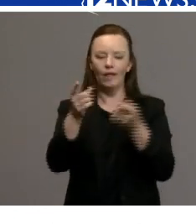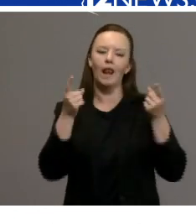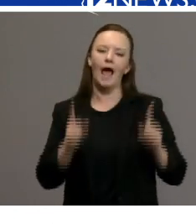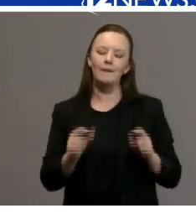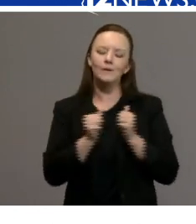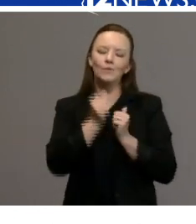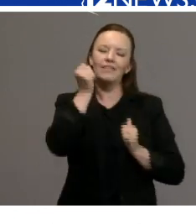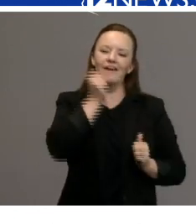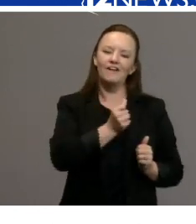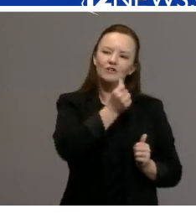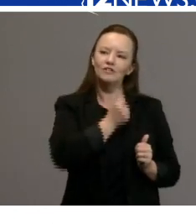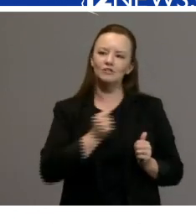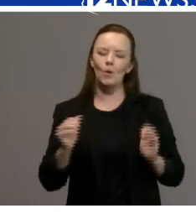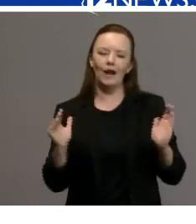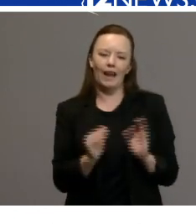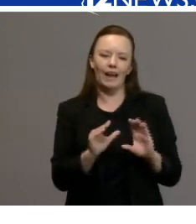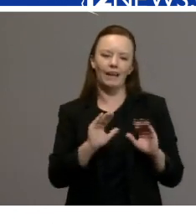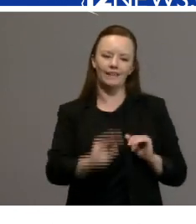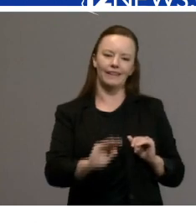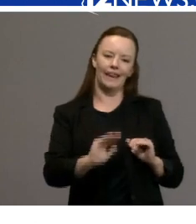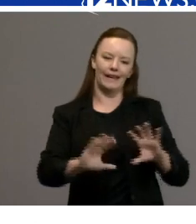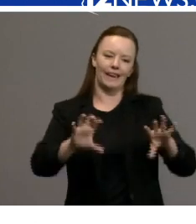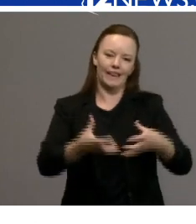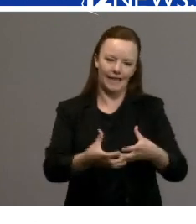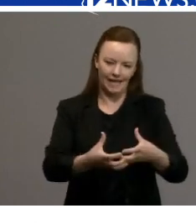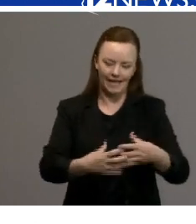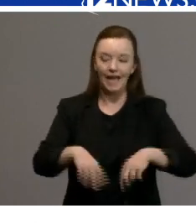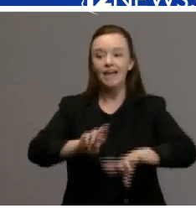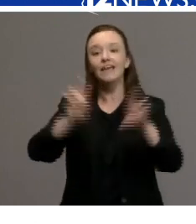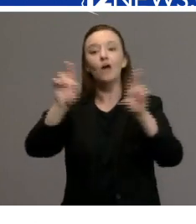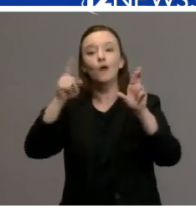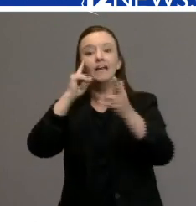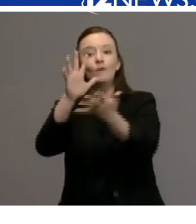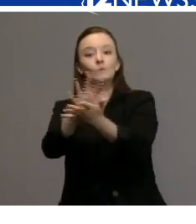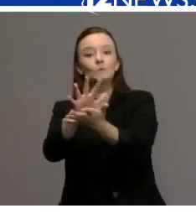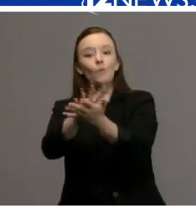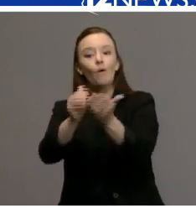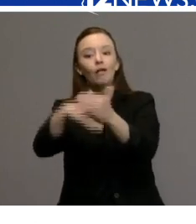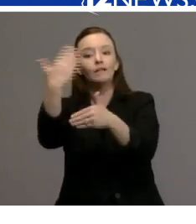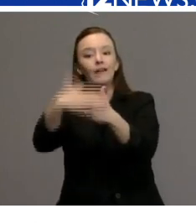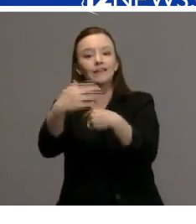and that get ready for school in the upcoming year. Thank you.